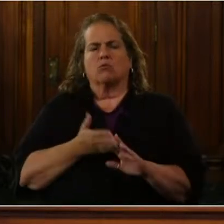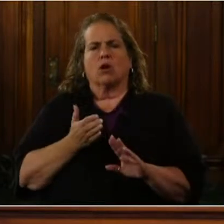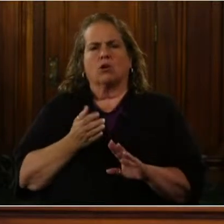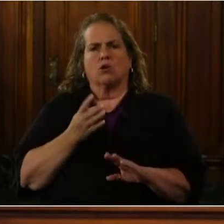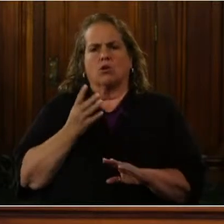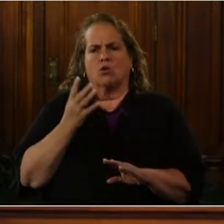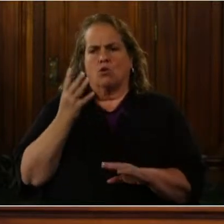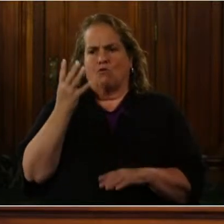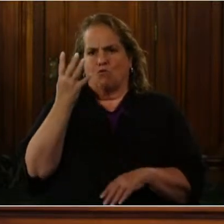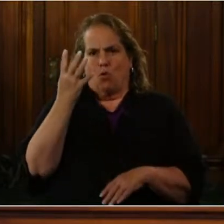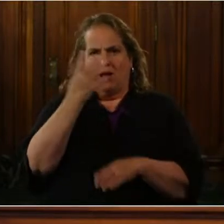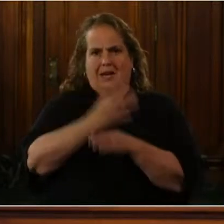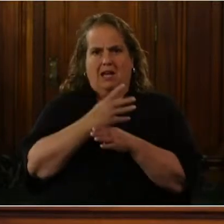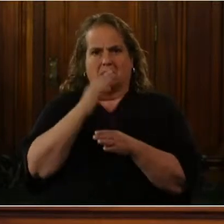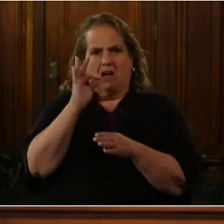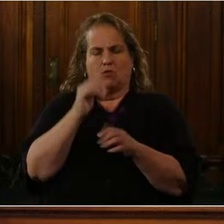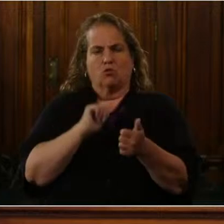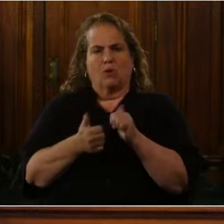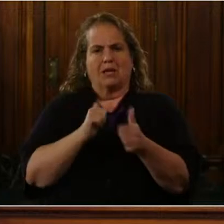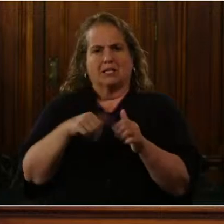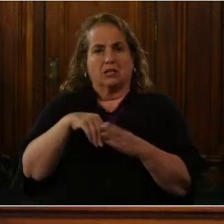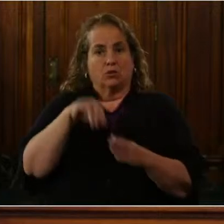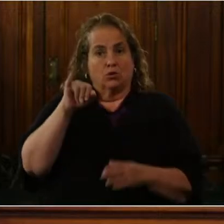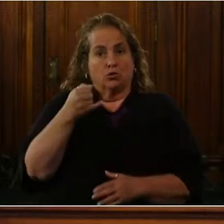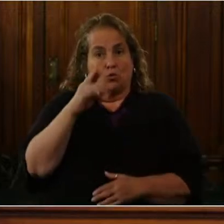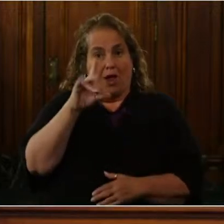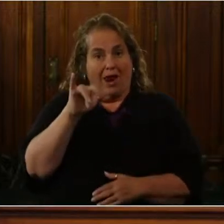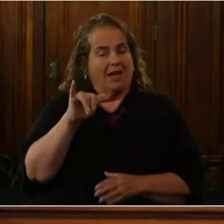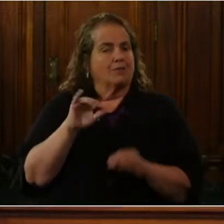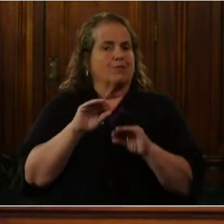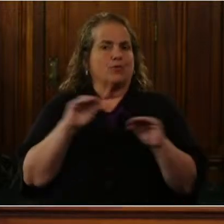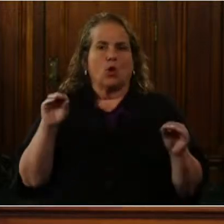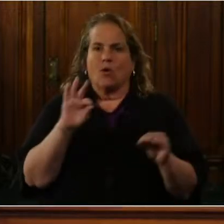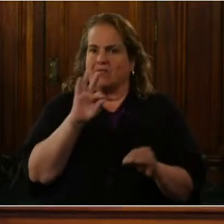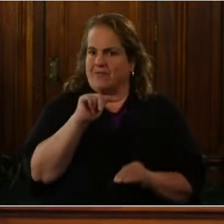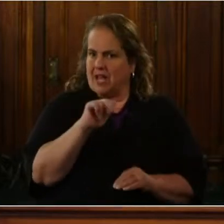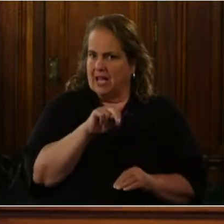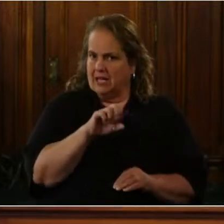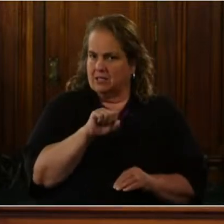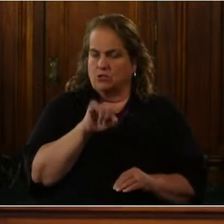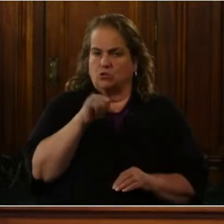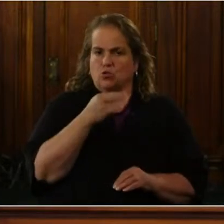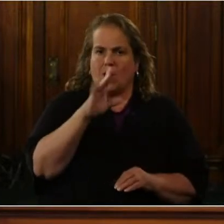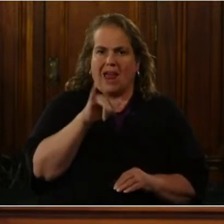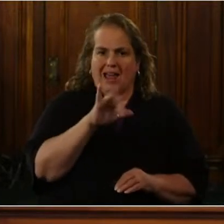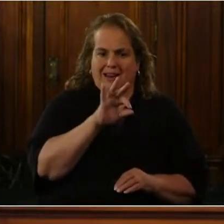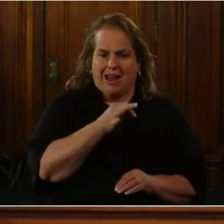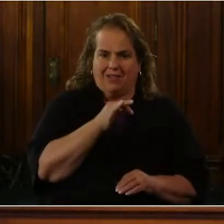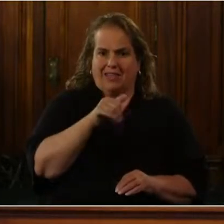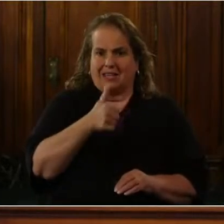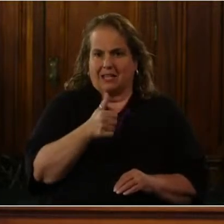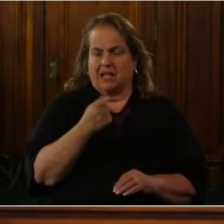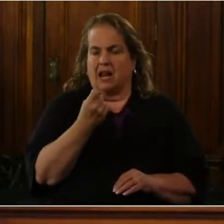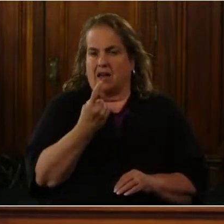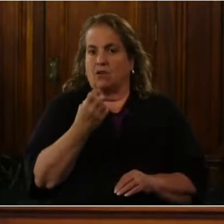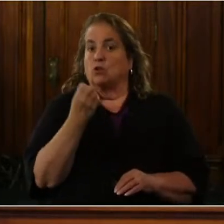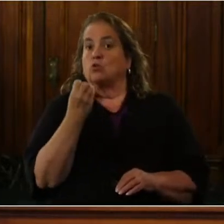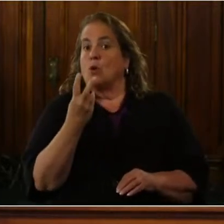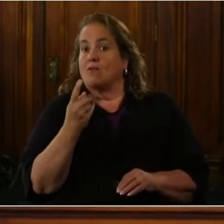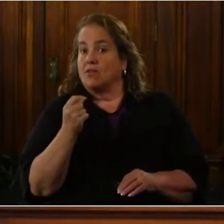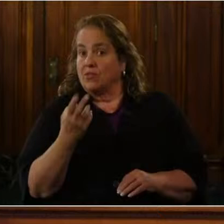4 days of races in July without fans. That is July 9th, 10th, 11th, and